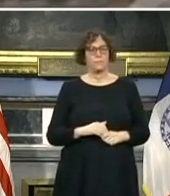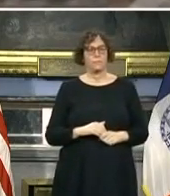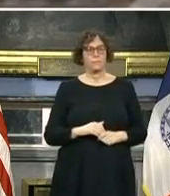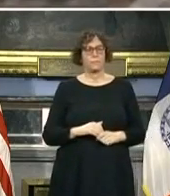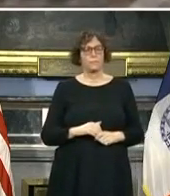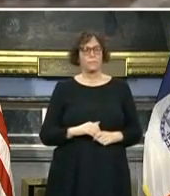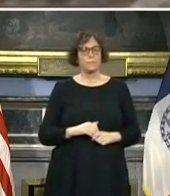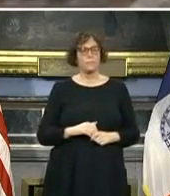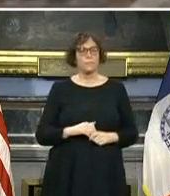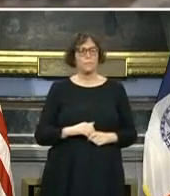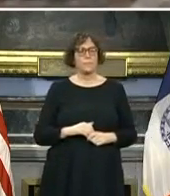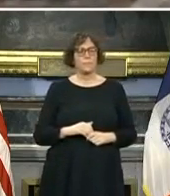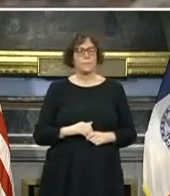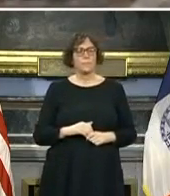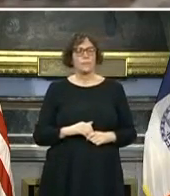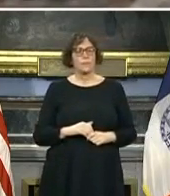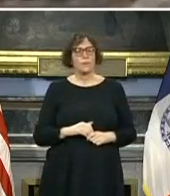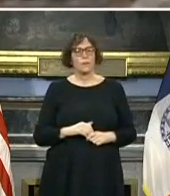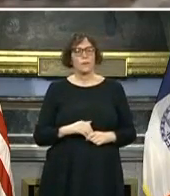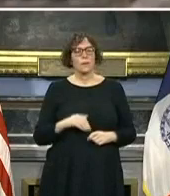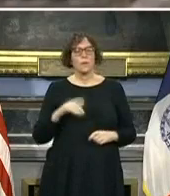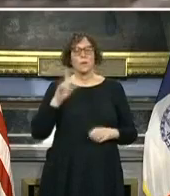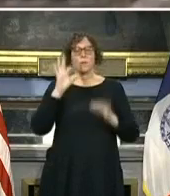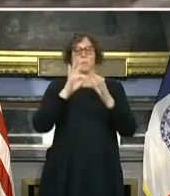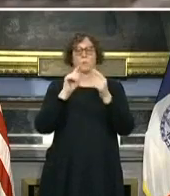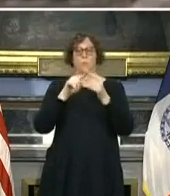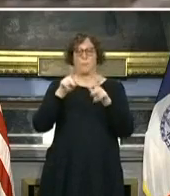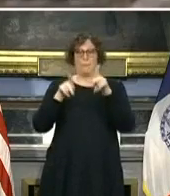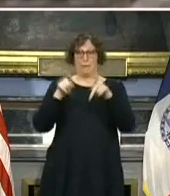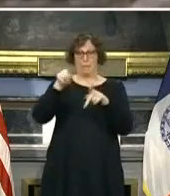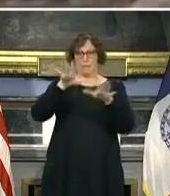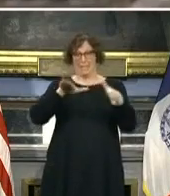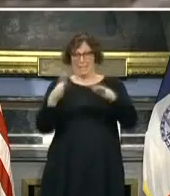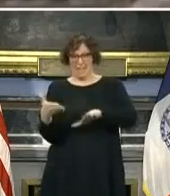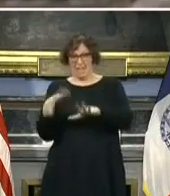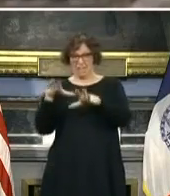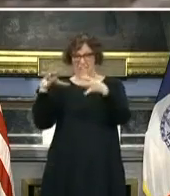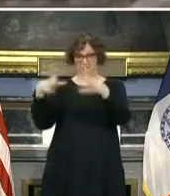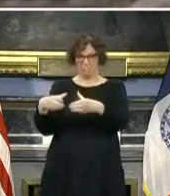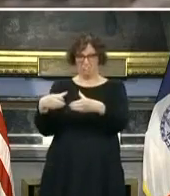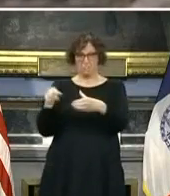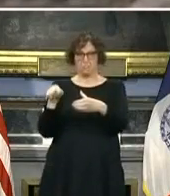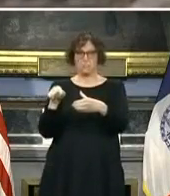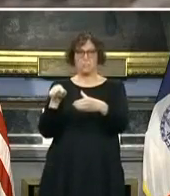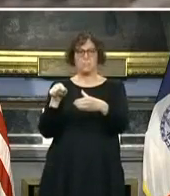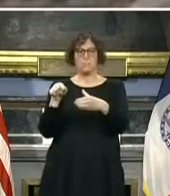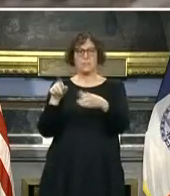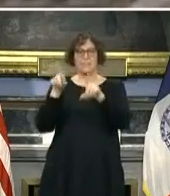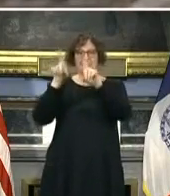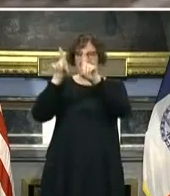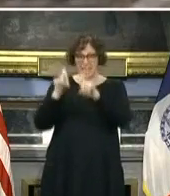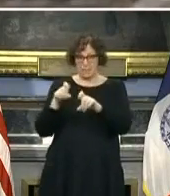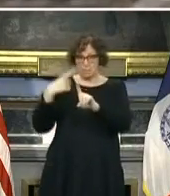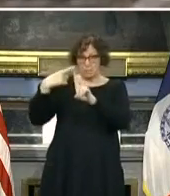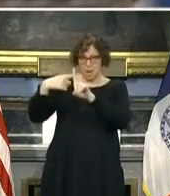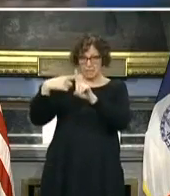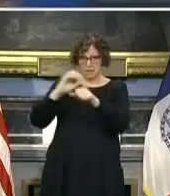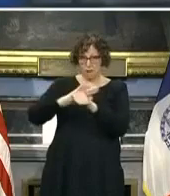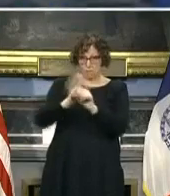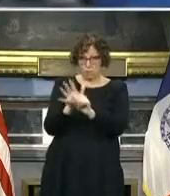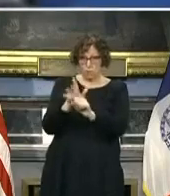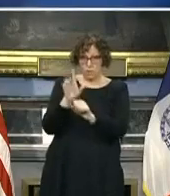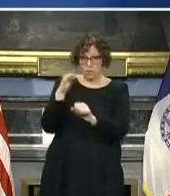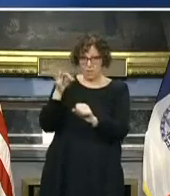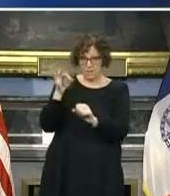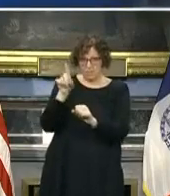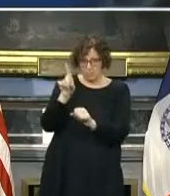their bodies be with the bodies of people who died of other causes? Dr. Barbeau.